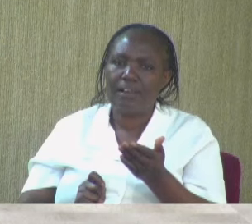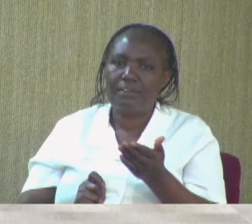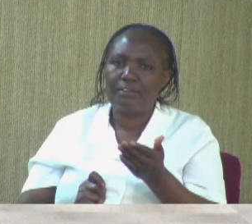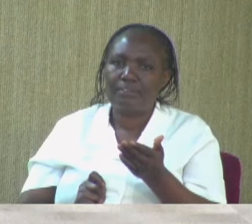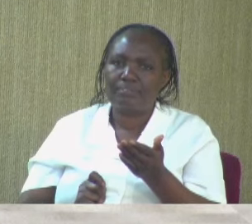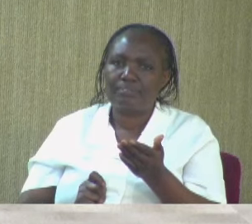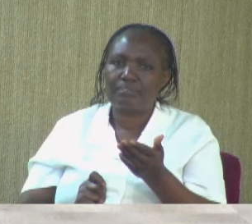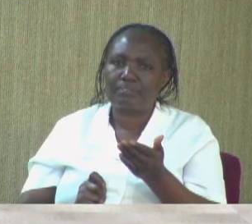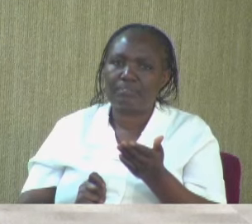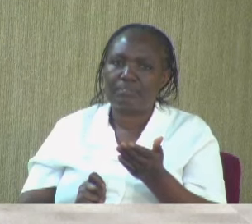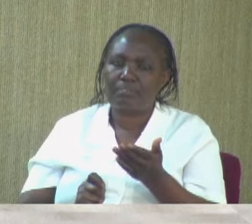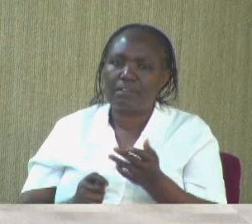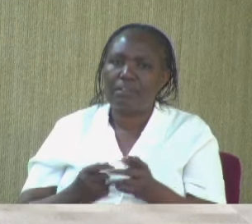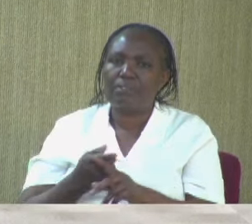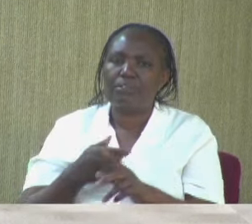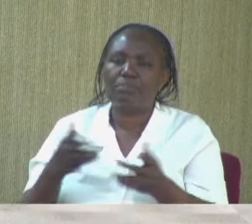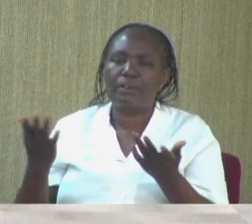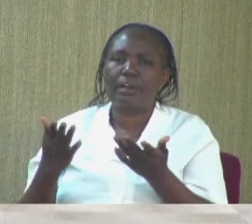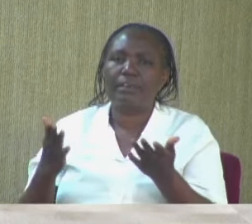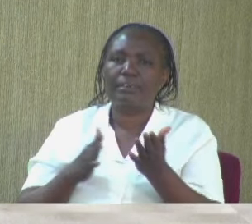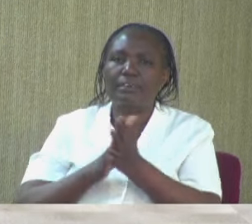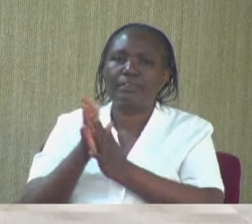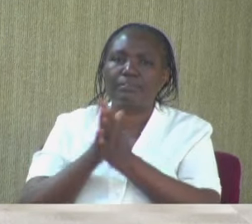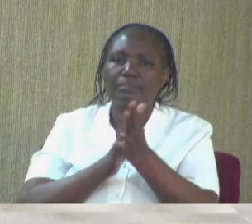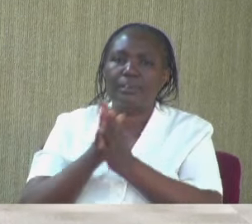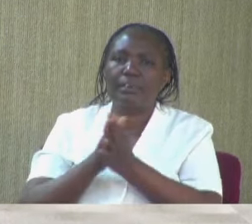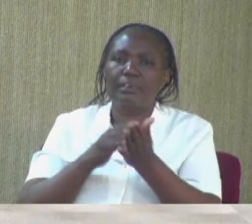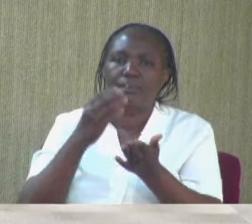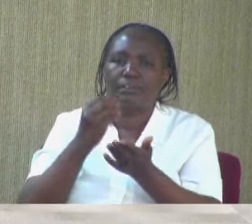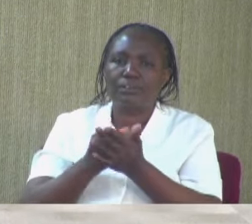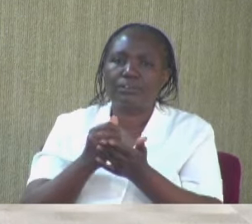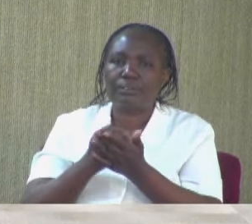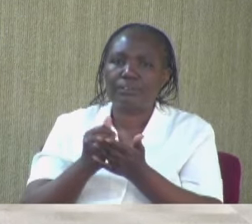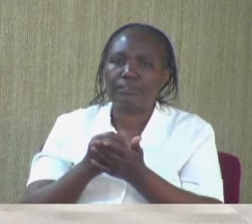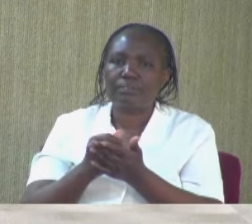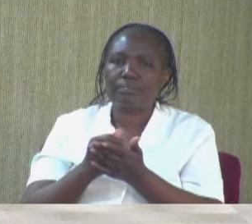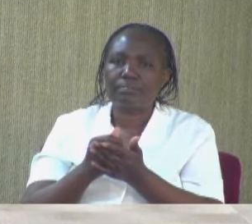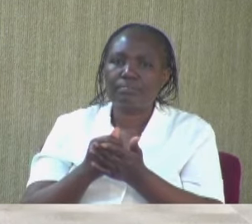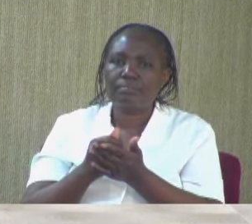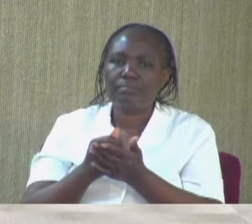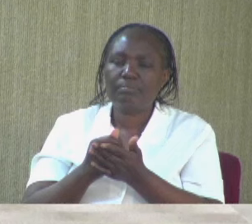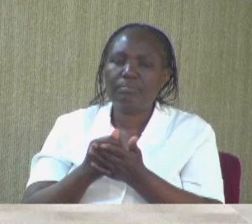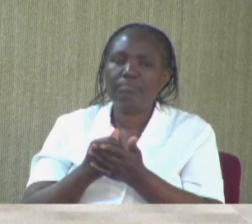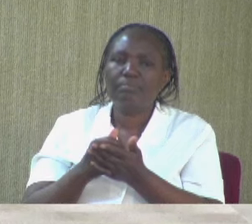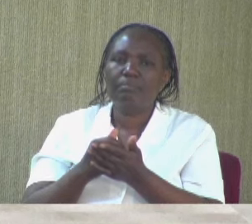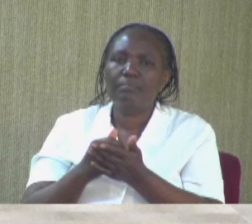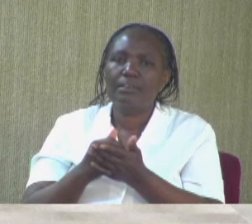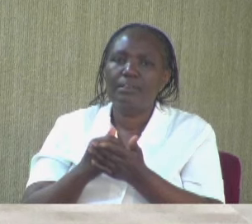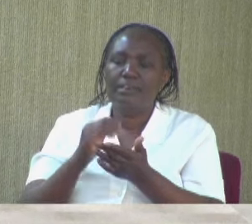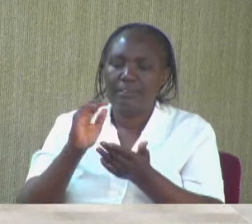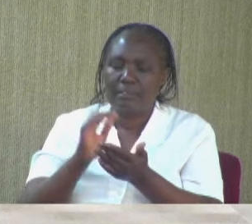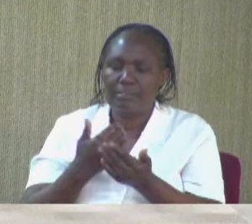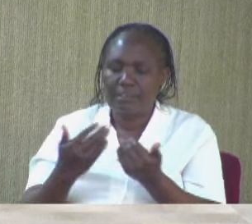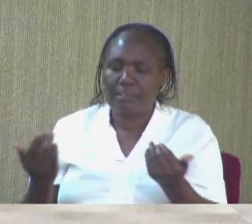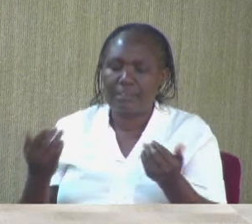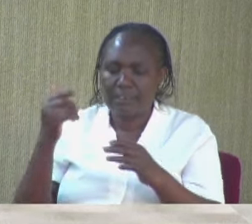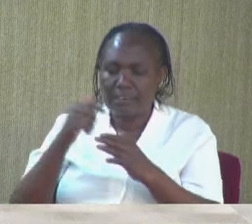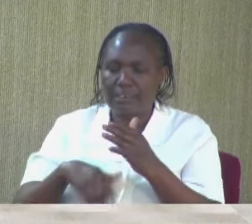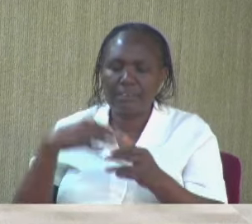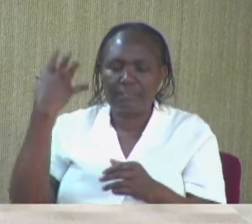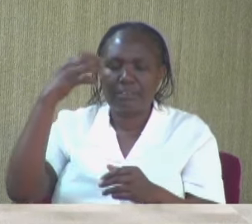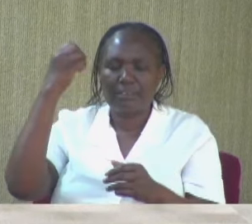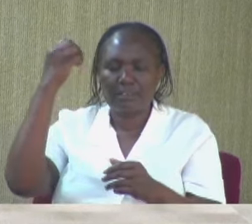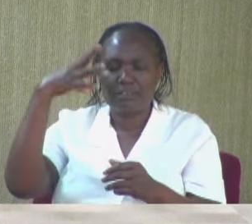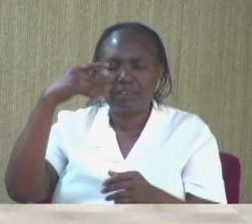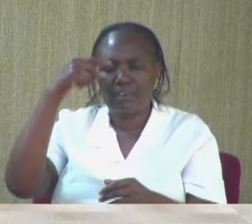is quoting from inspired sources. Are you with me? Then some of the material in Revelation is also original with him that